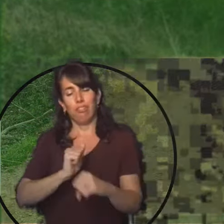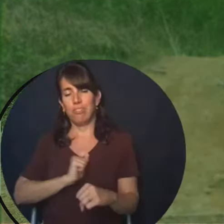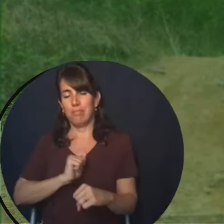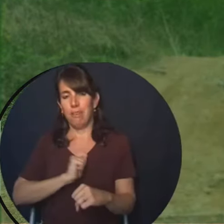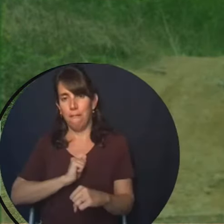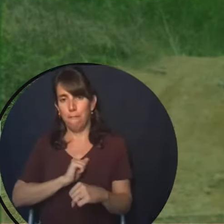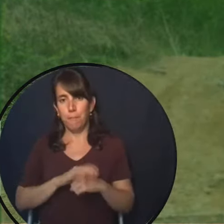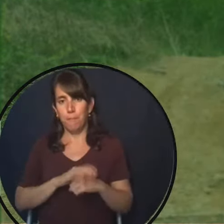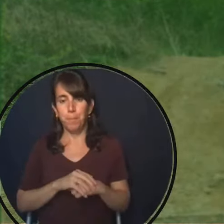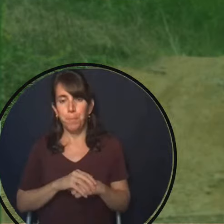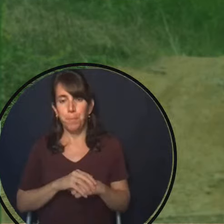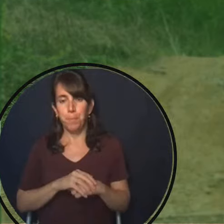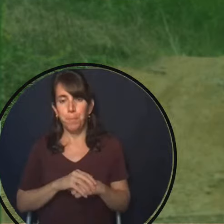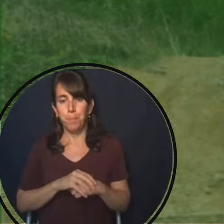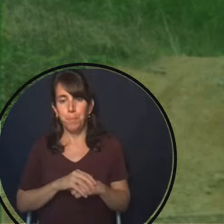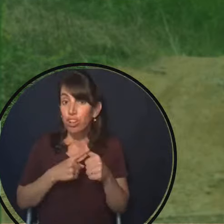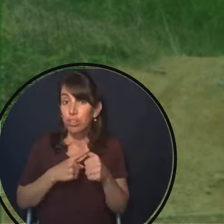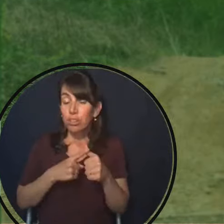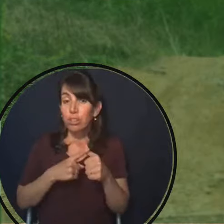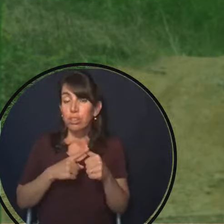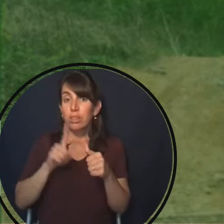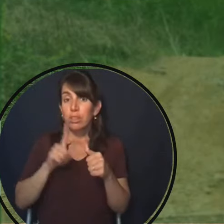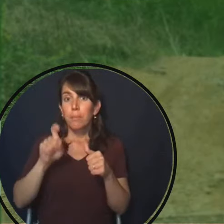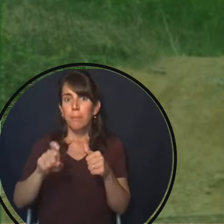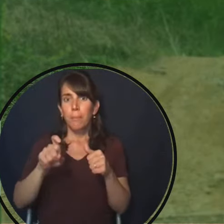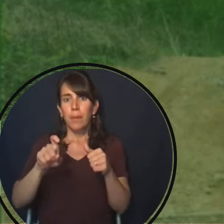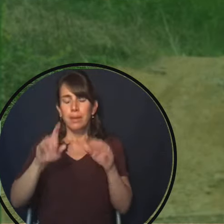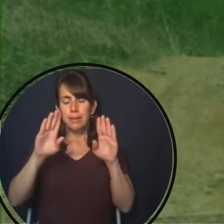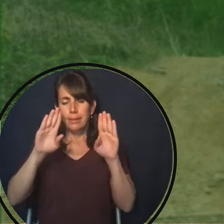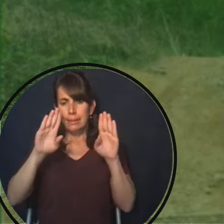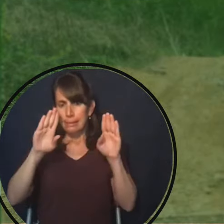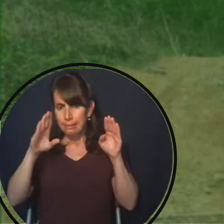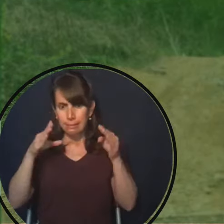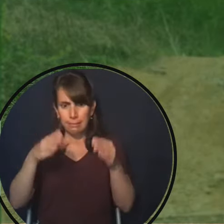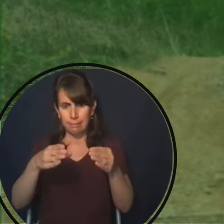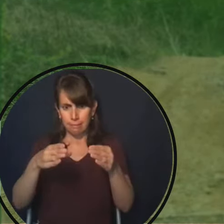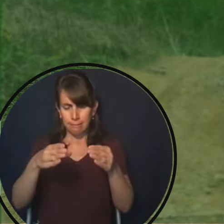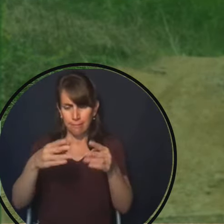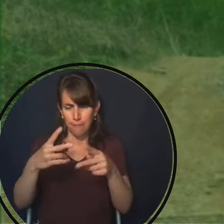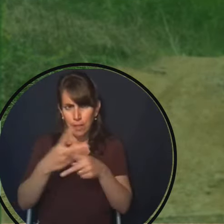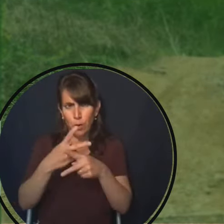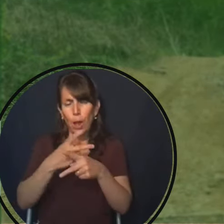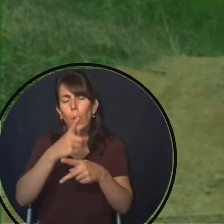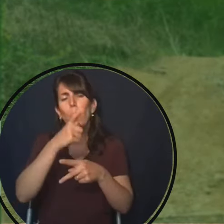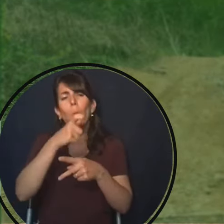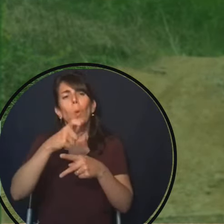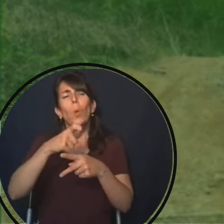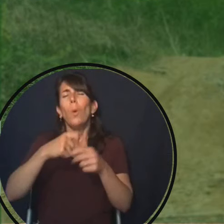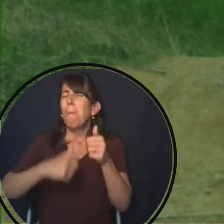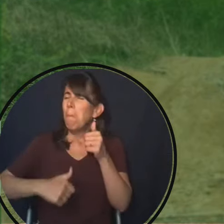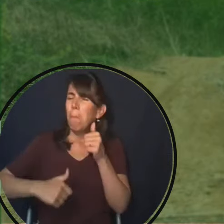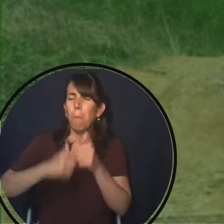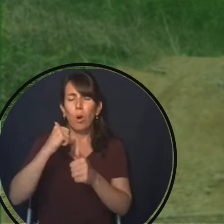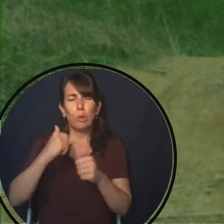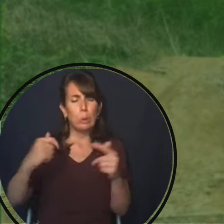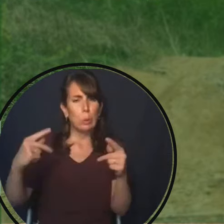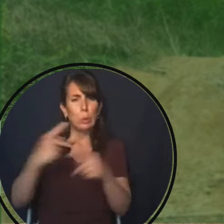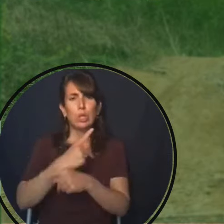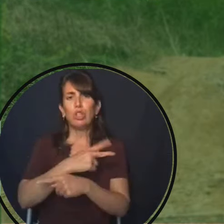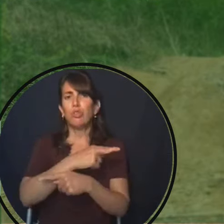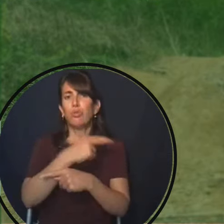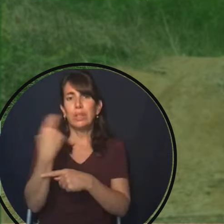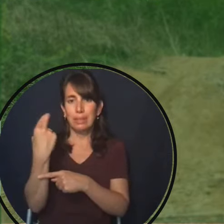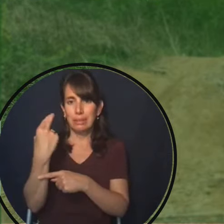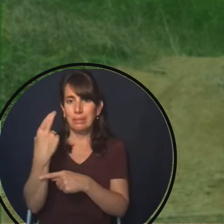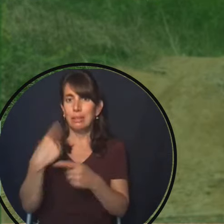One, and we've talked about this a little bit, is really centering who is most at risk, right, when we think about how we're going to fight back against these